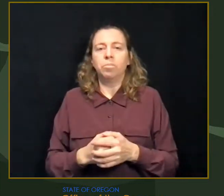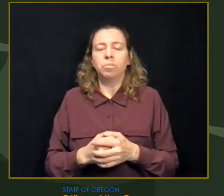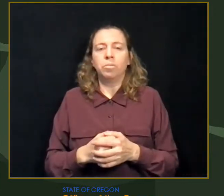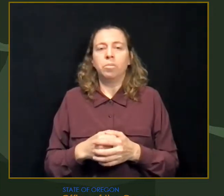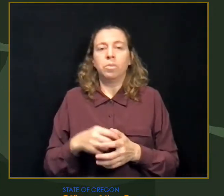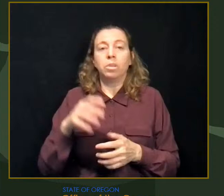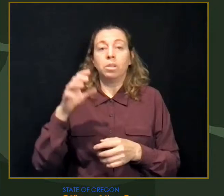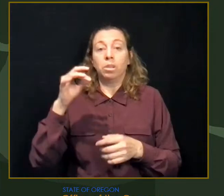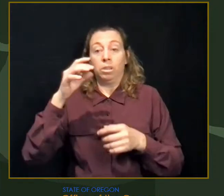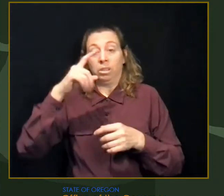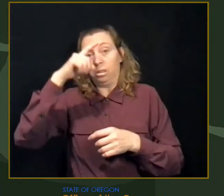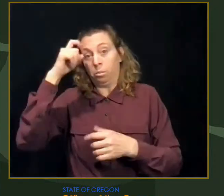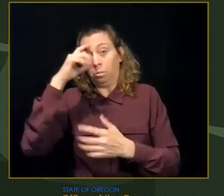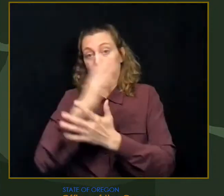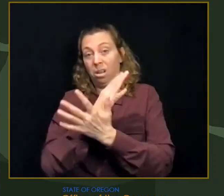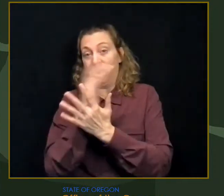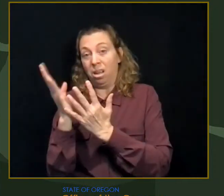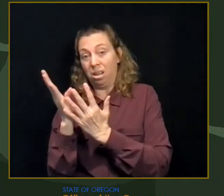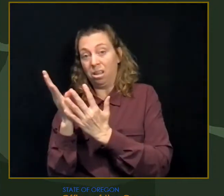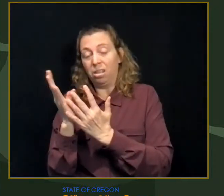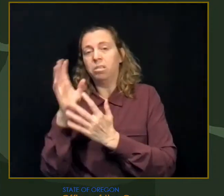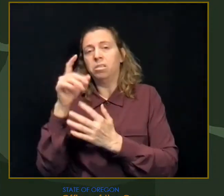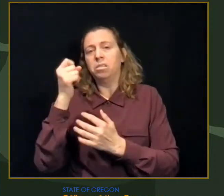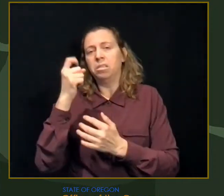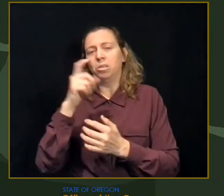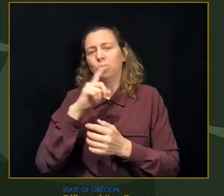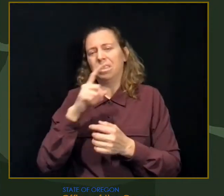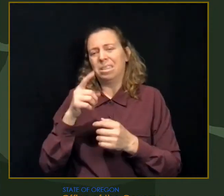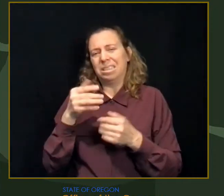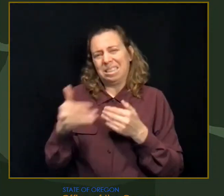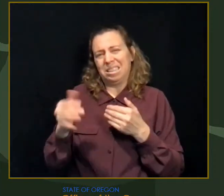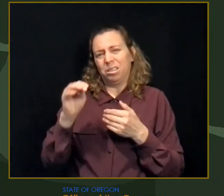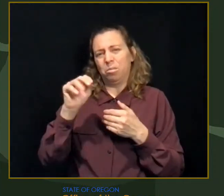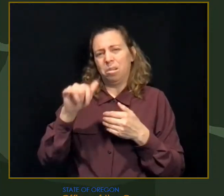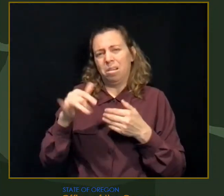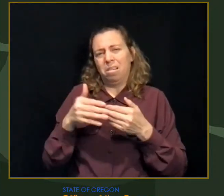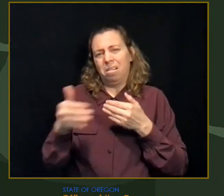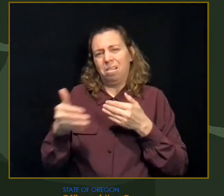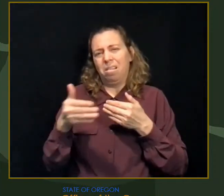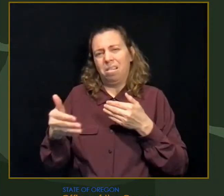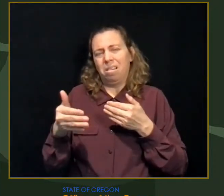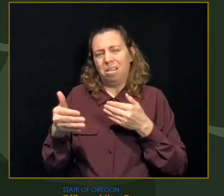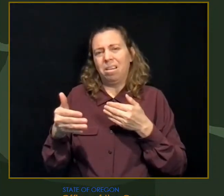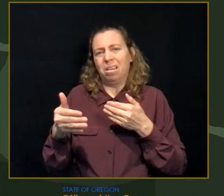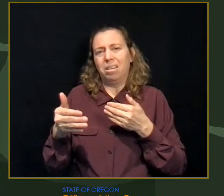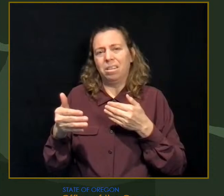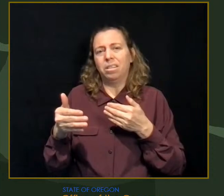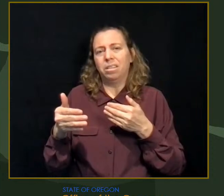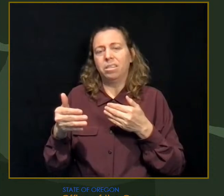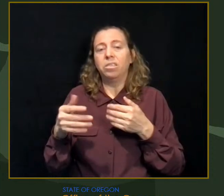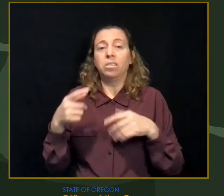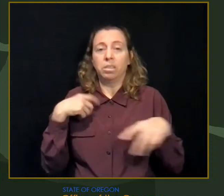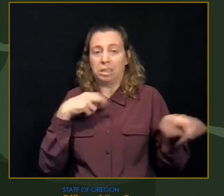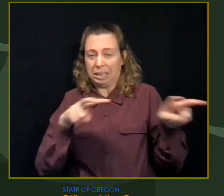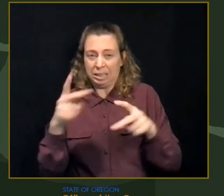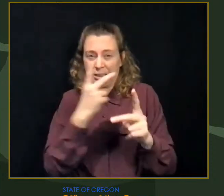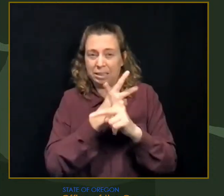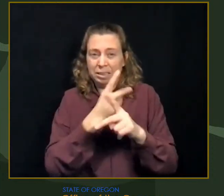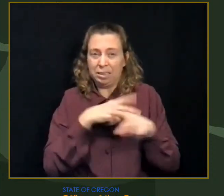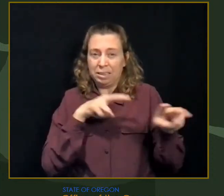whole summer, but it's essentially most of the difference between the two policy paths is just in the next 4 to 5 weeks.